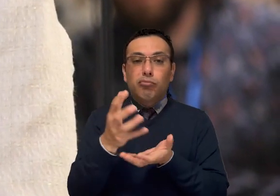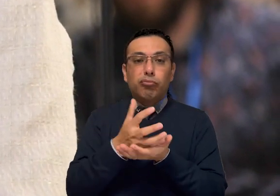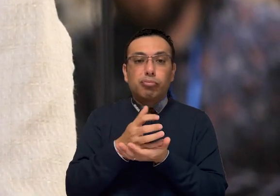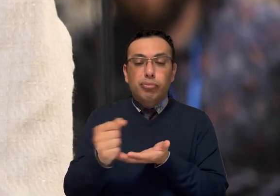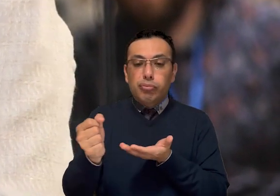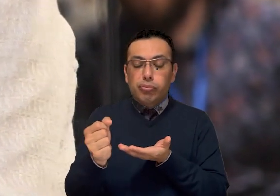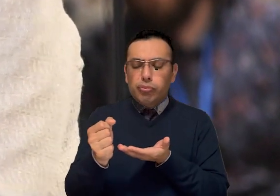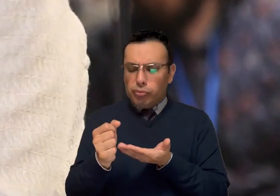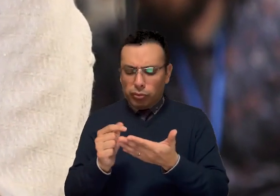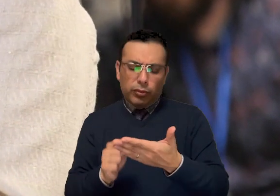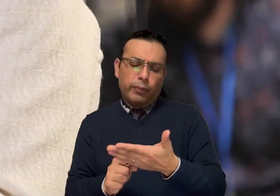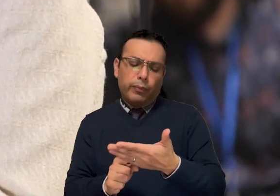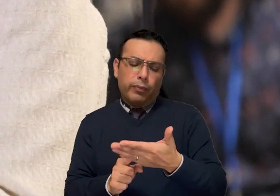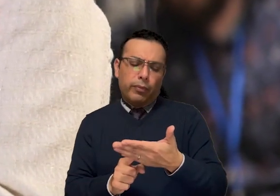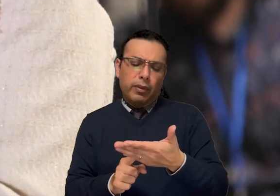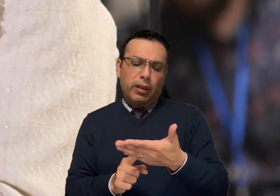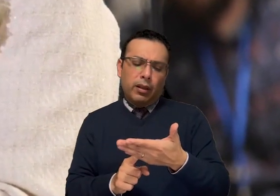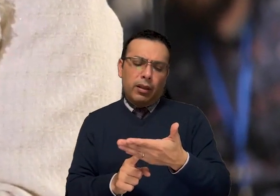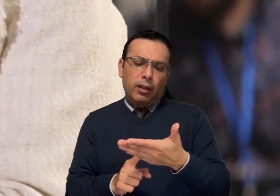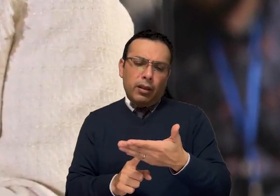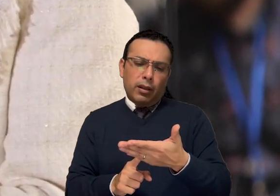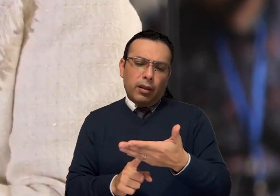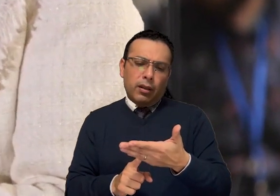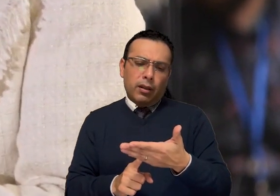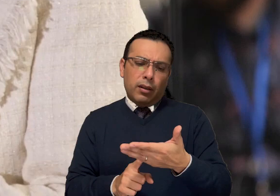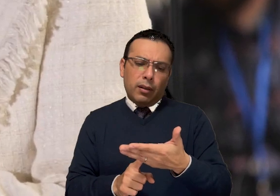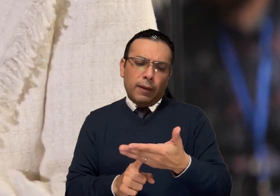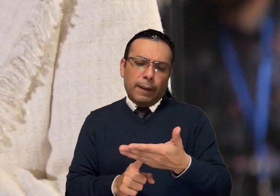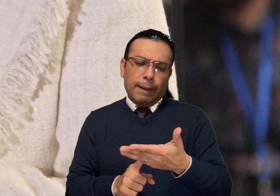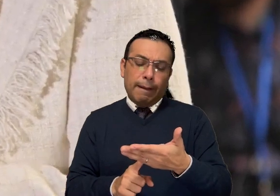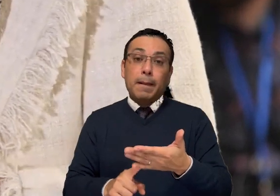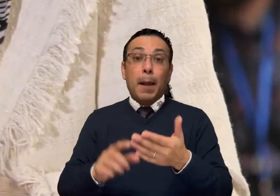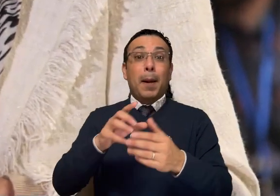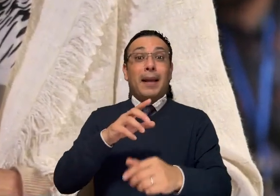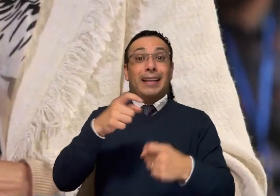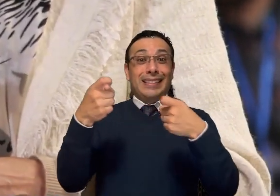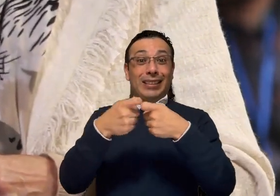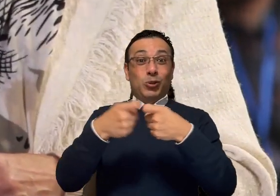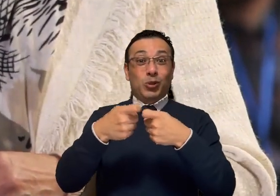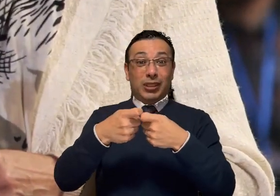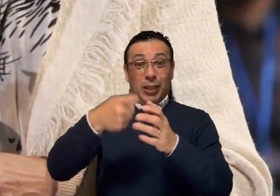in the cost of power. Is there any comment on that?